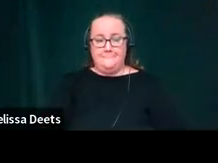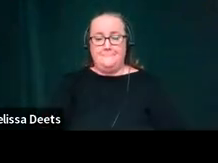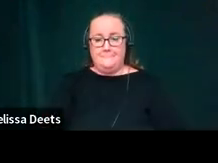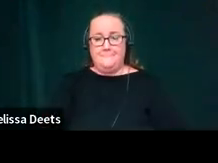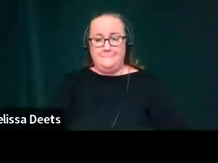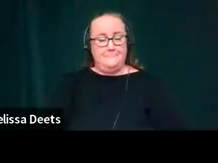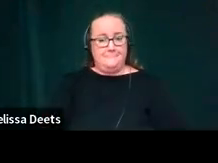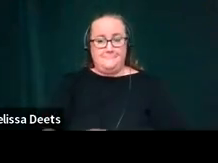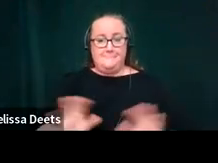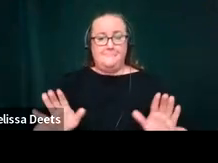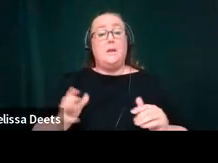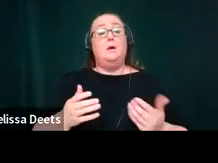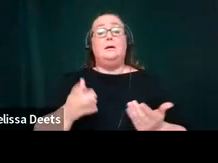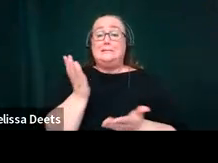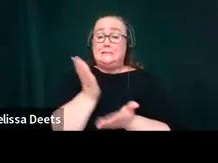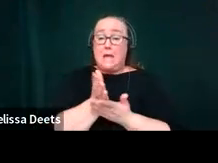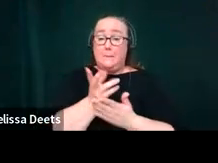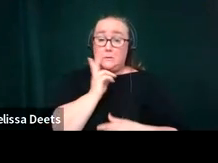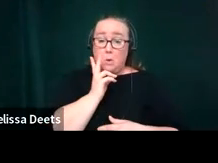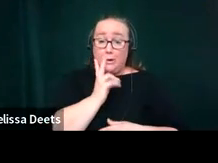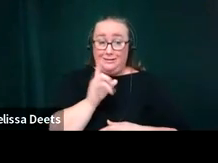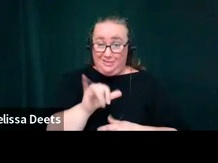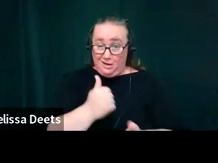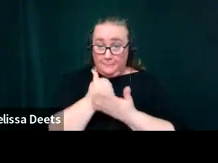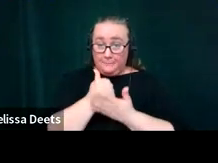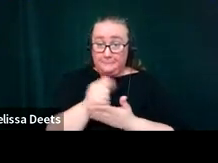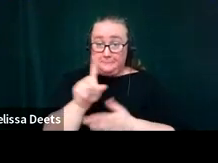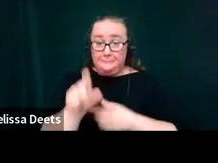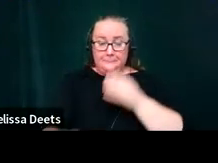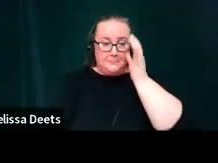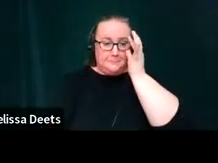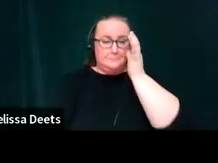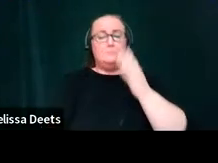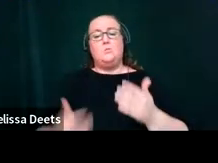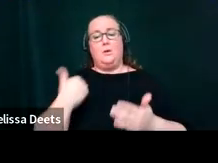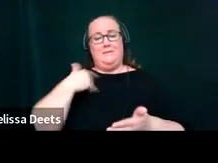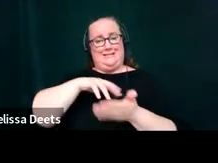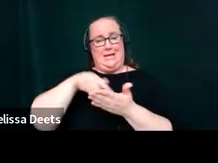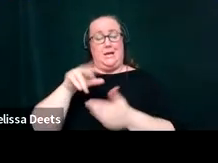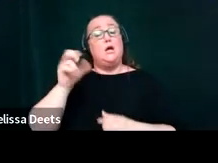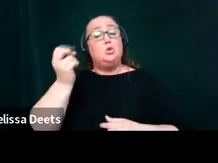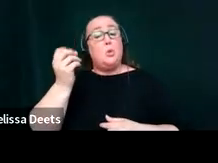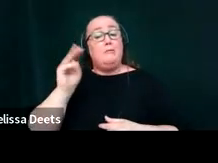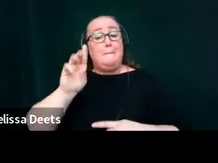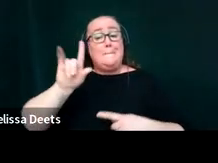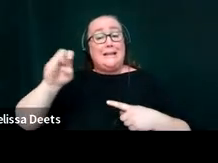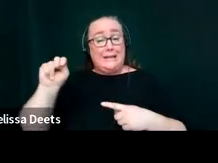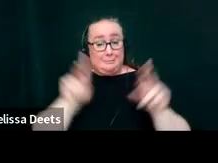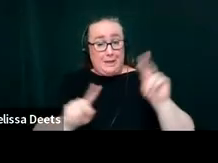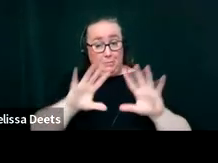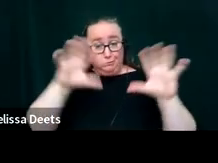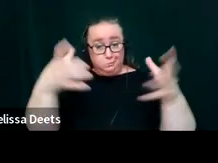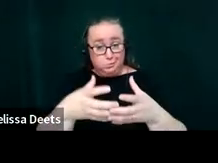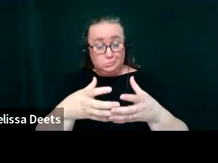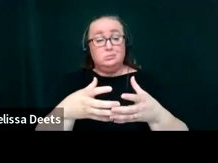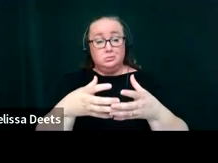How about stopping smoking? Does that help? So this study of 12 million people found that smokers had a higher level of